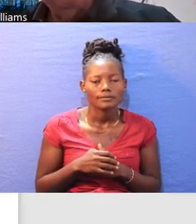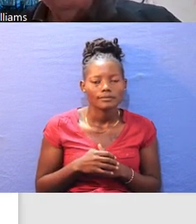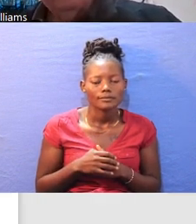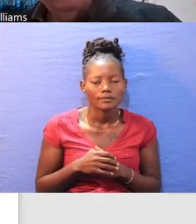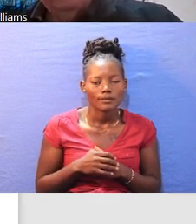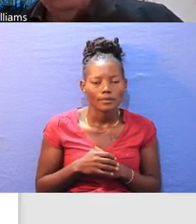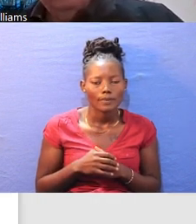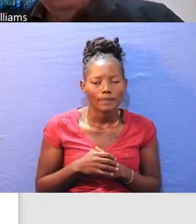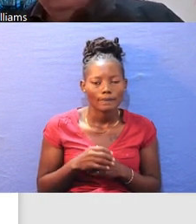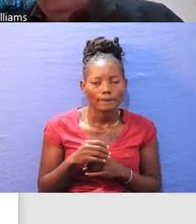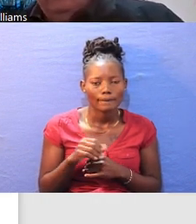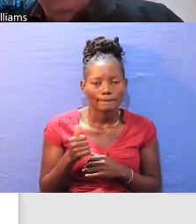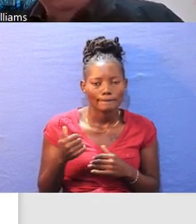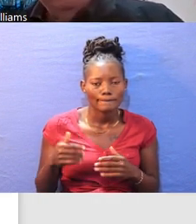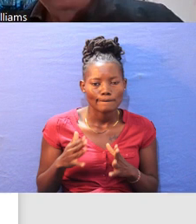So